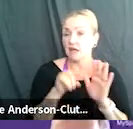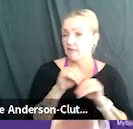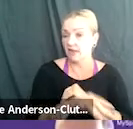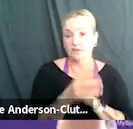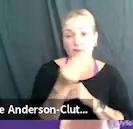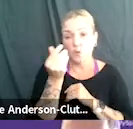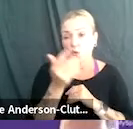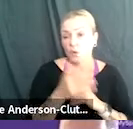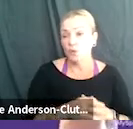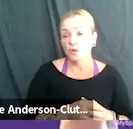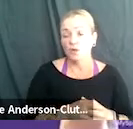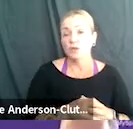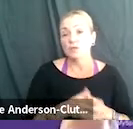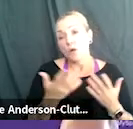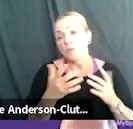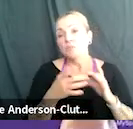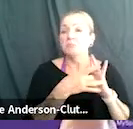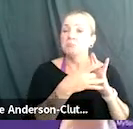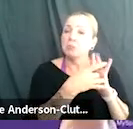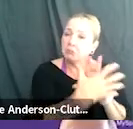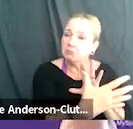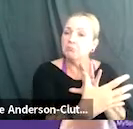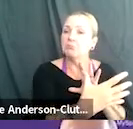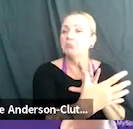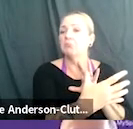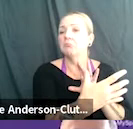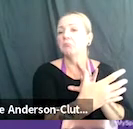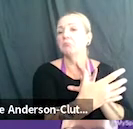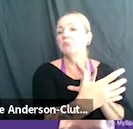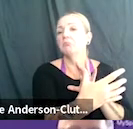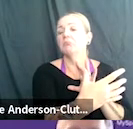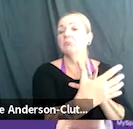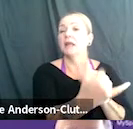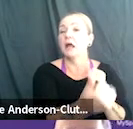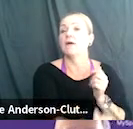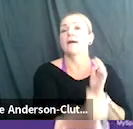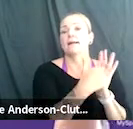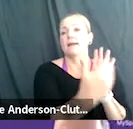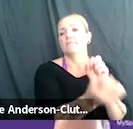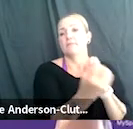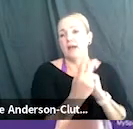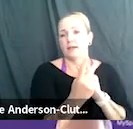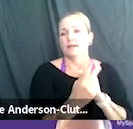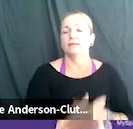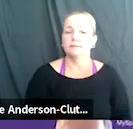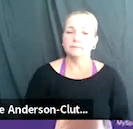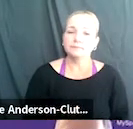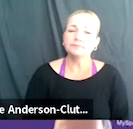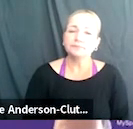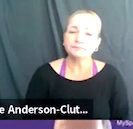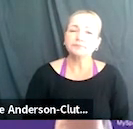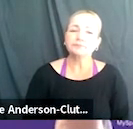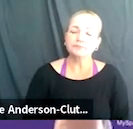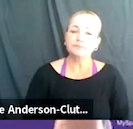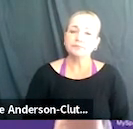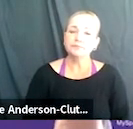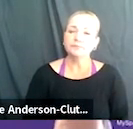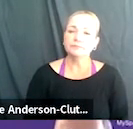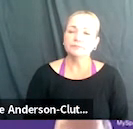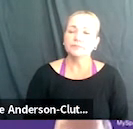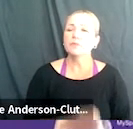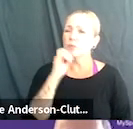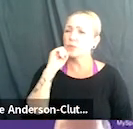I lost touch with him until recently. So early in 2021, he stopped